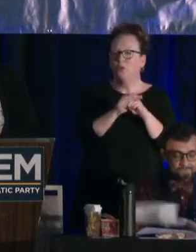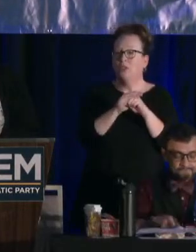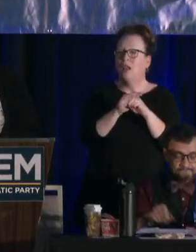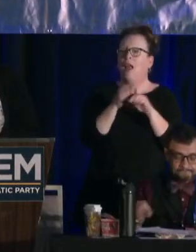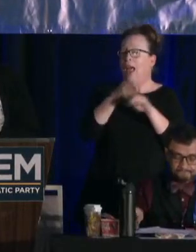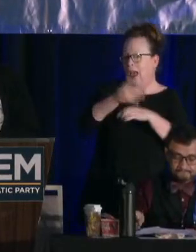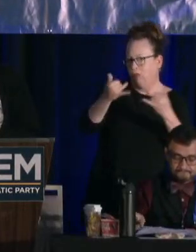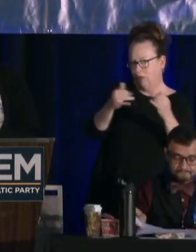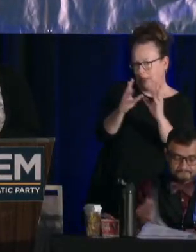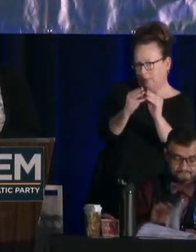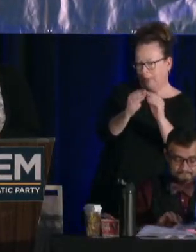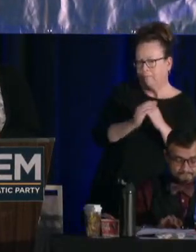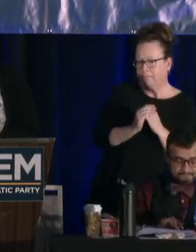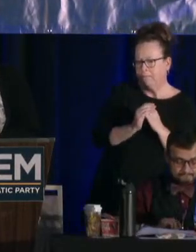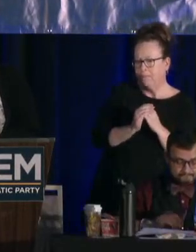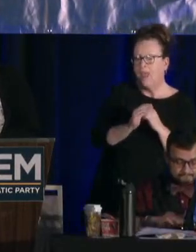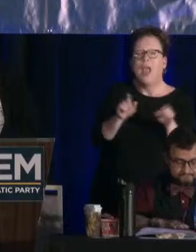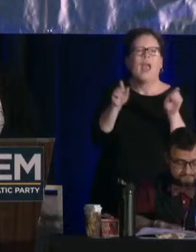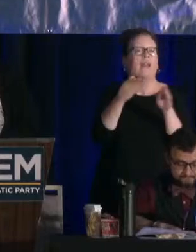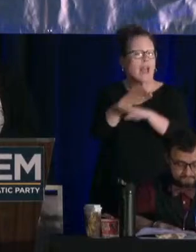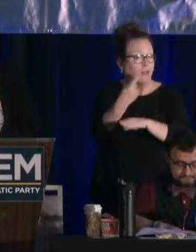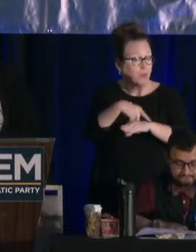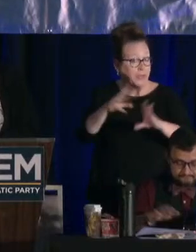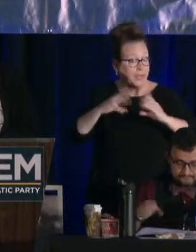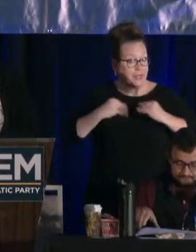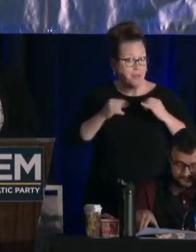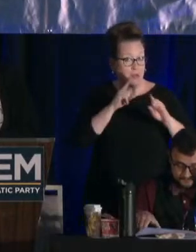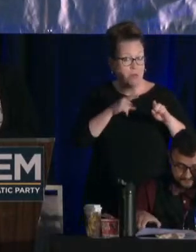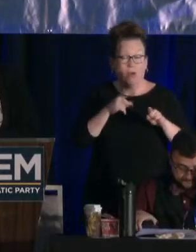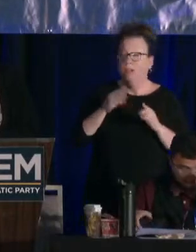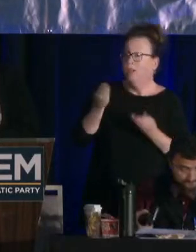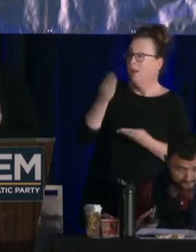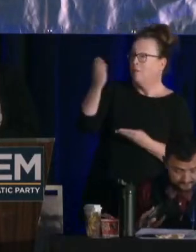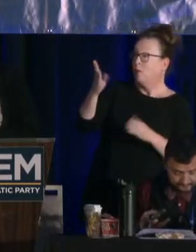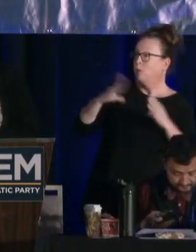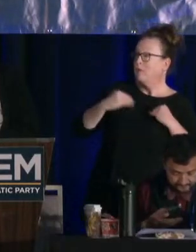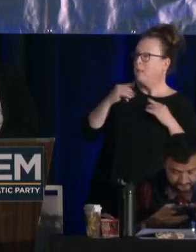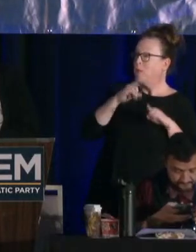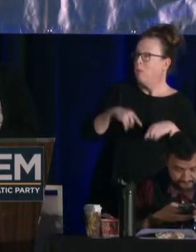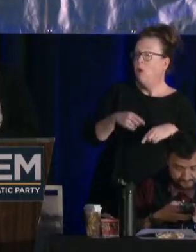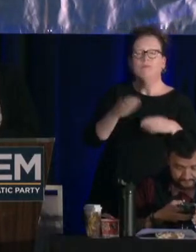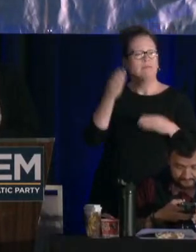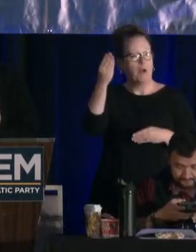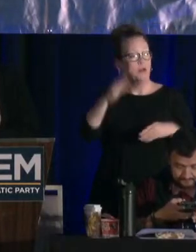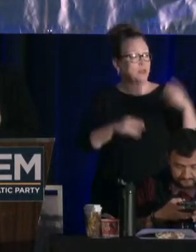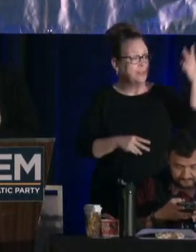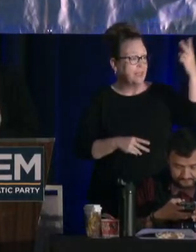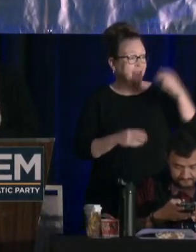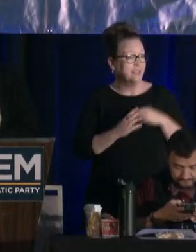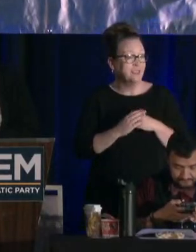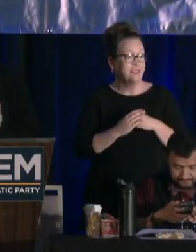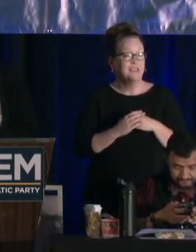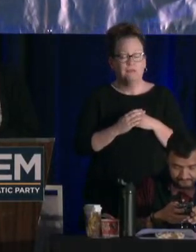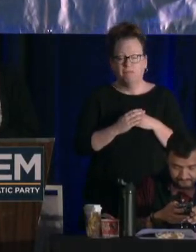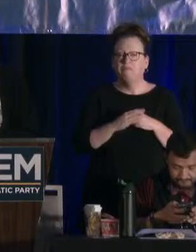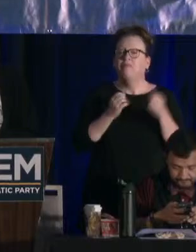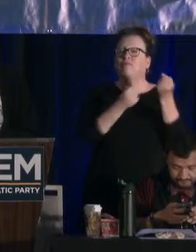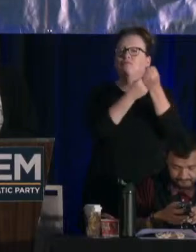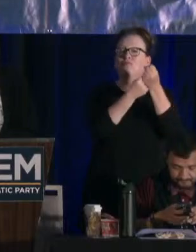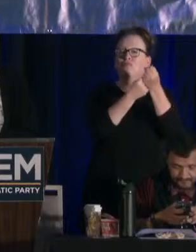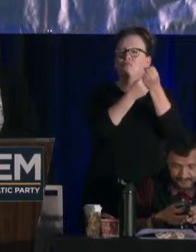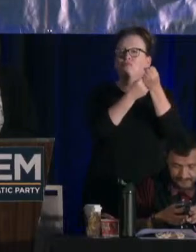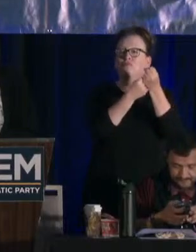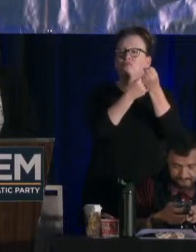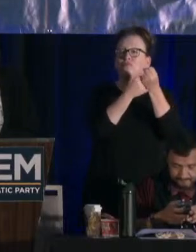this meeting and acceptance of this report. Is there a motion to accept this report? Second? All in